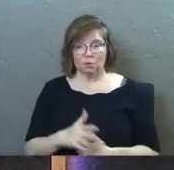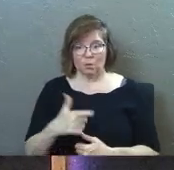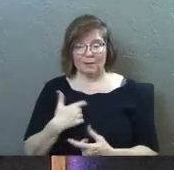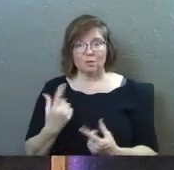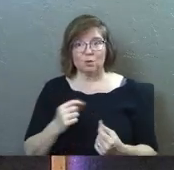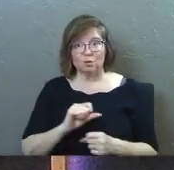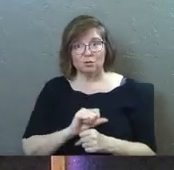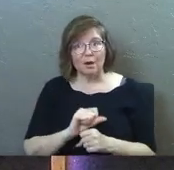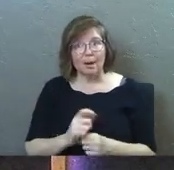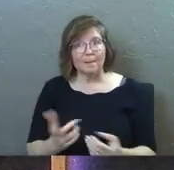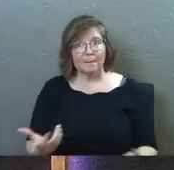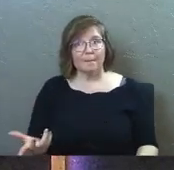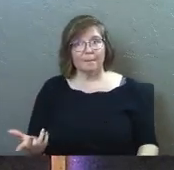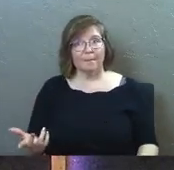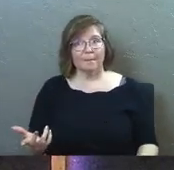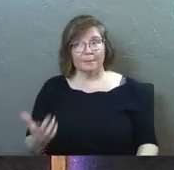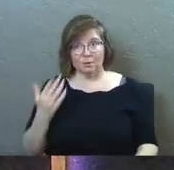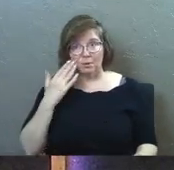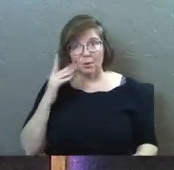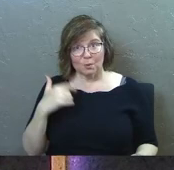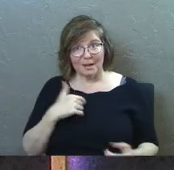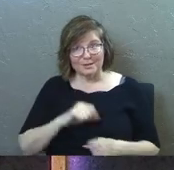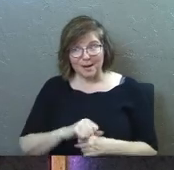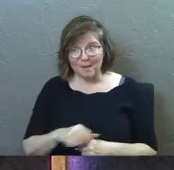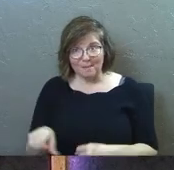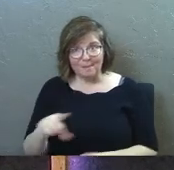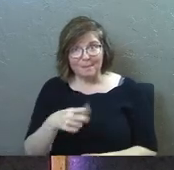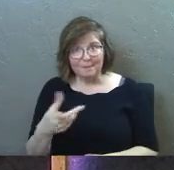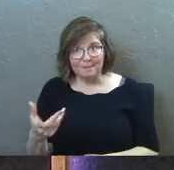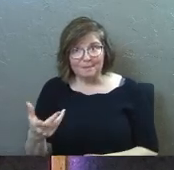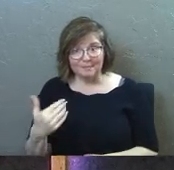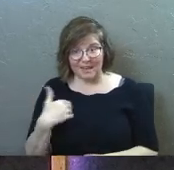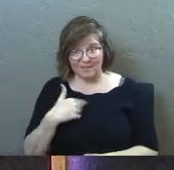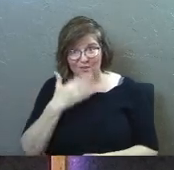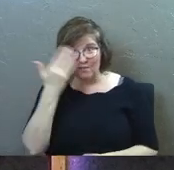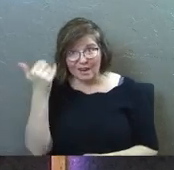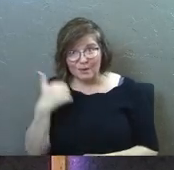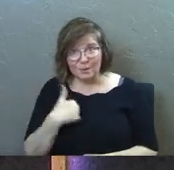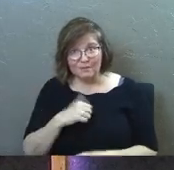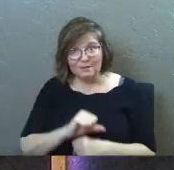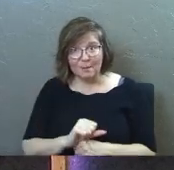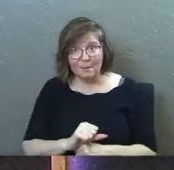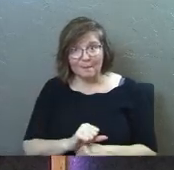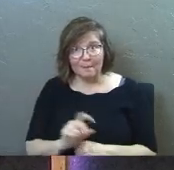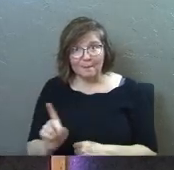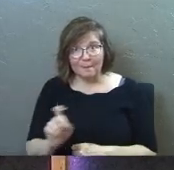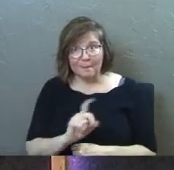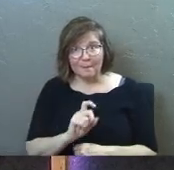You got to do your job. Did you know you had a job? Have you forgotten you have a job?